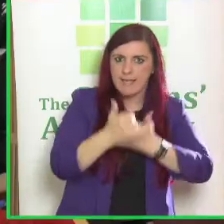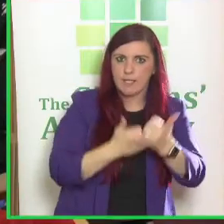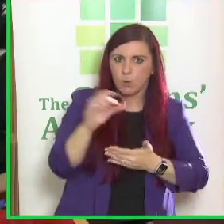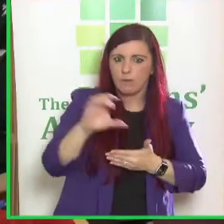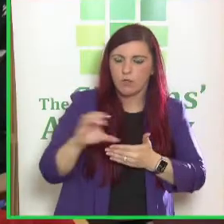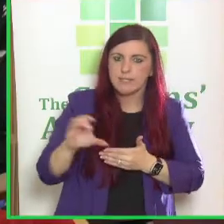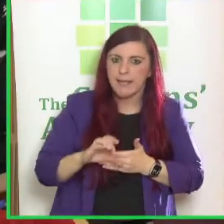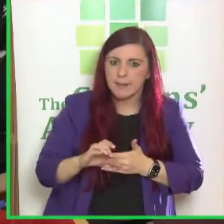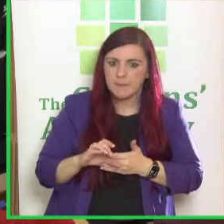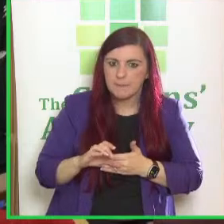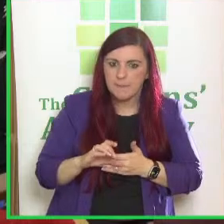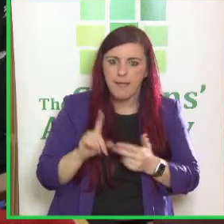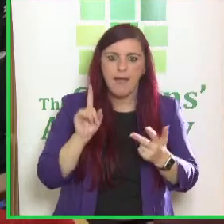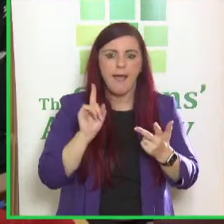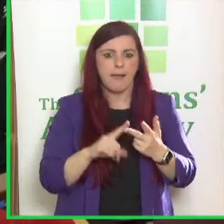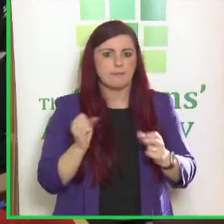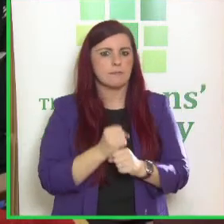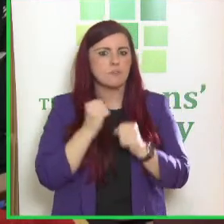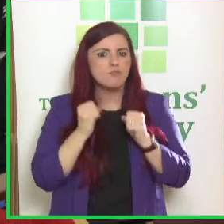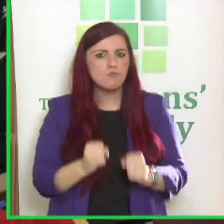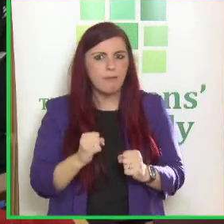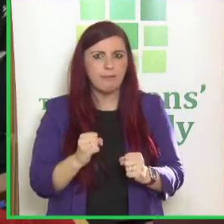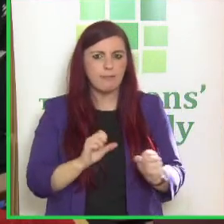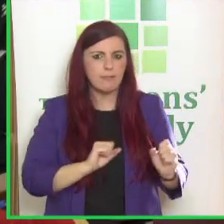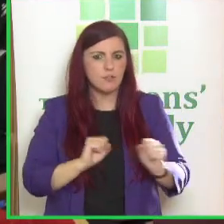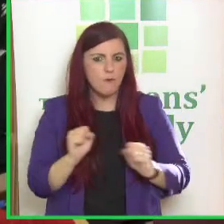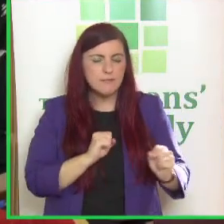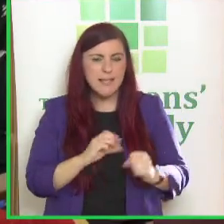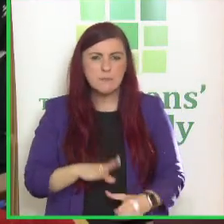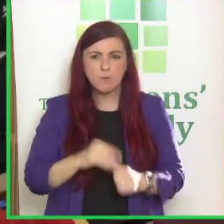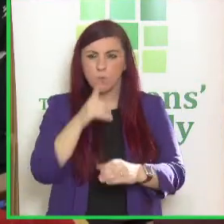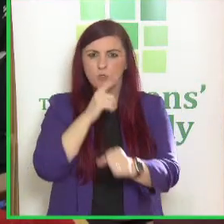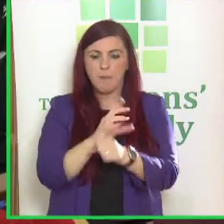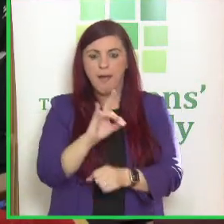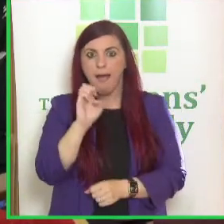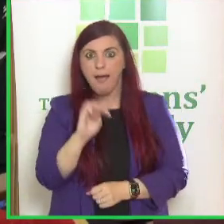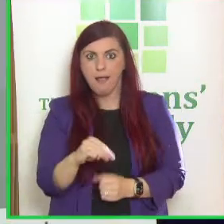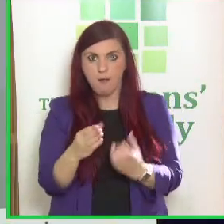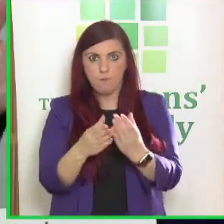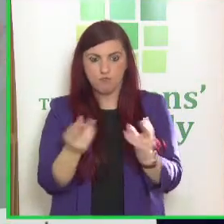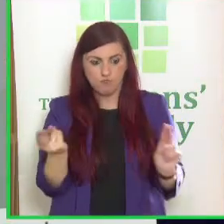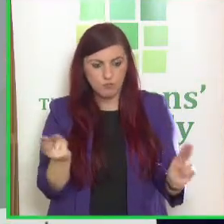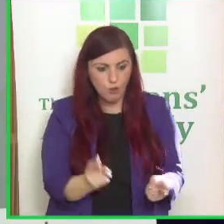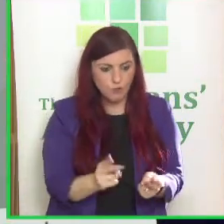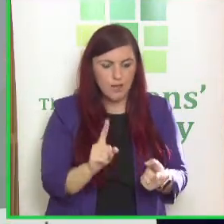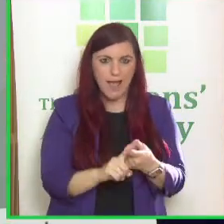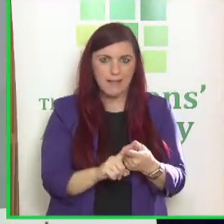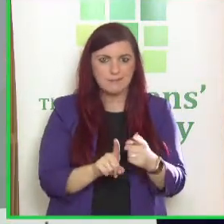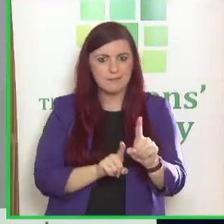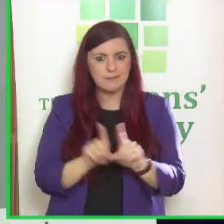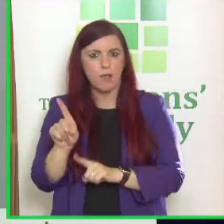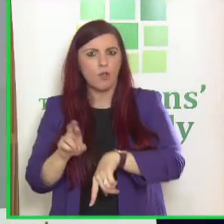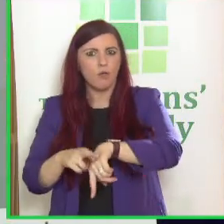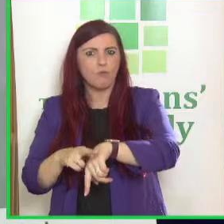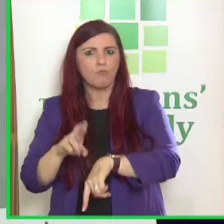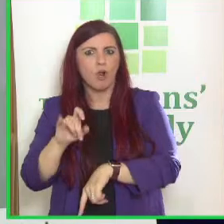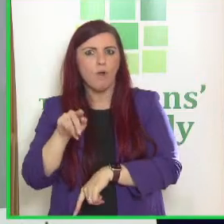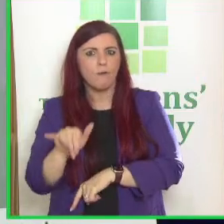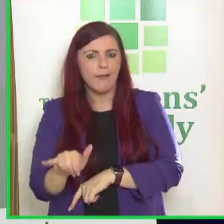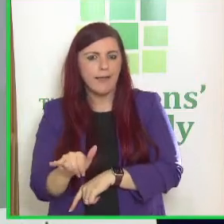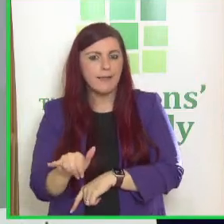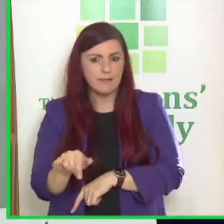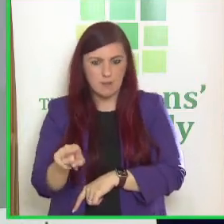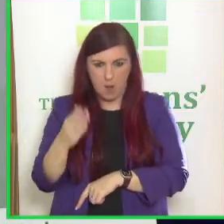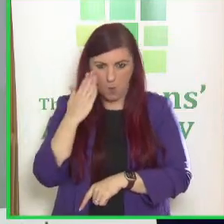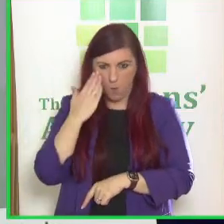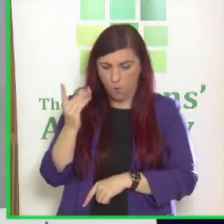But ultimately strengthening services, particularly around harm reduction and recovery. Johanna Ivers, who is here today, talks very eloquently